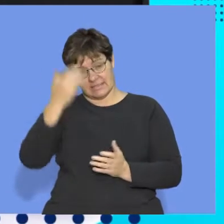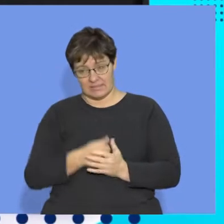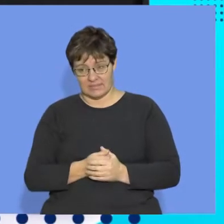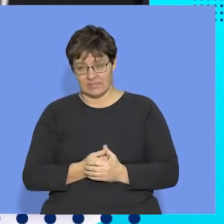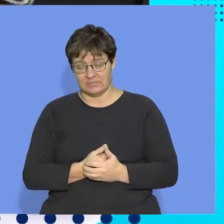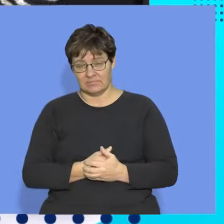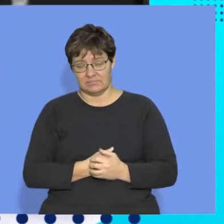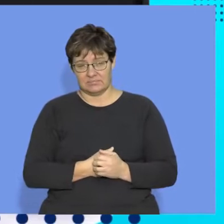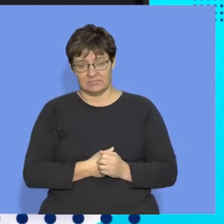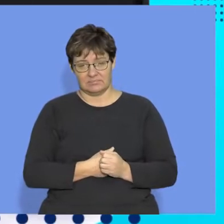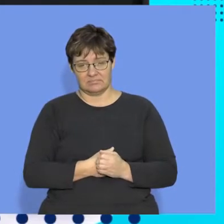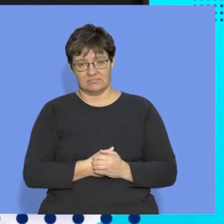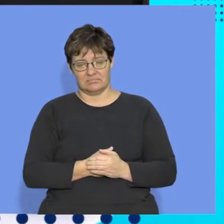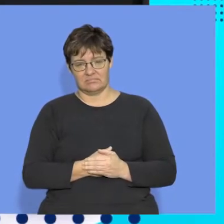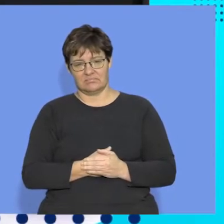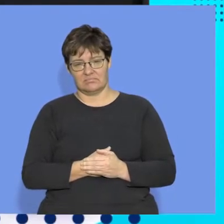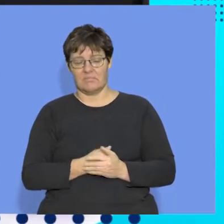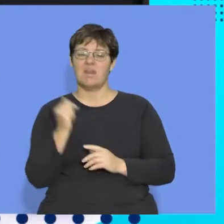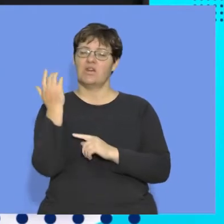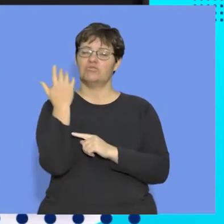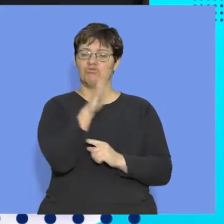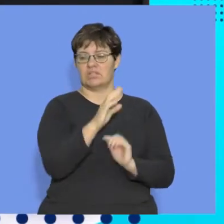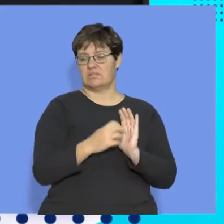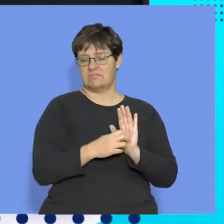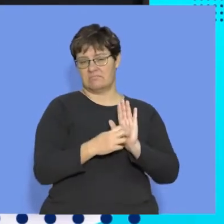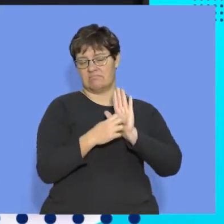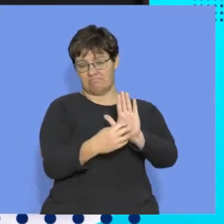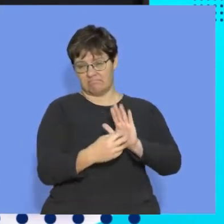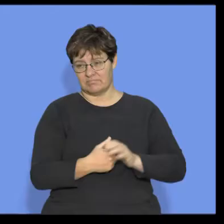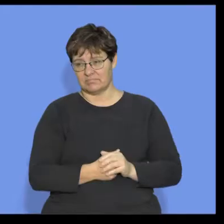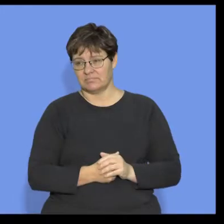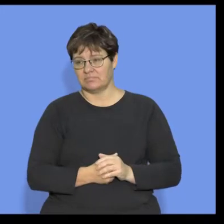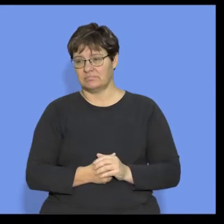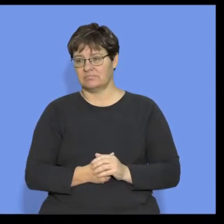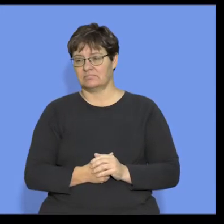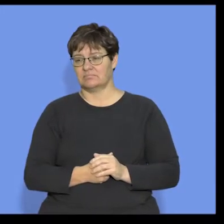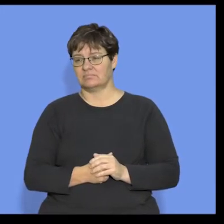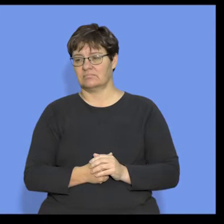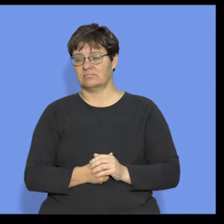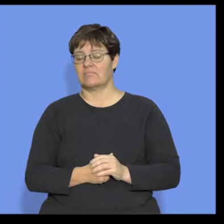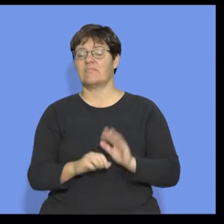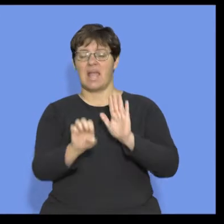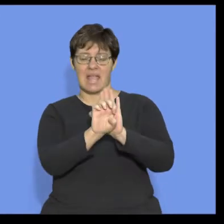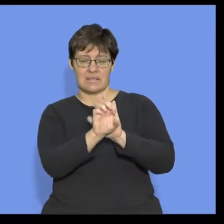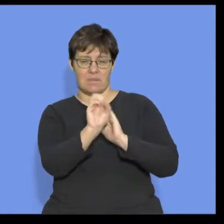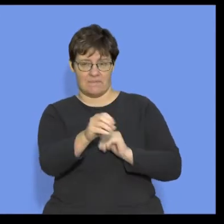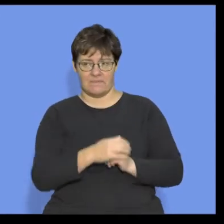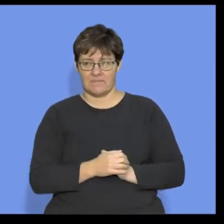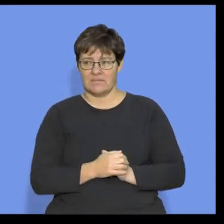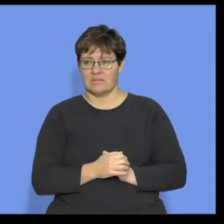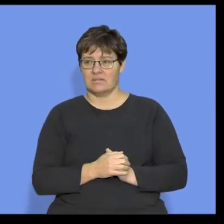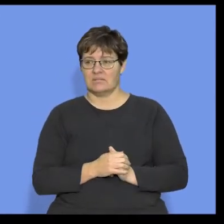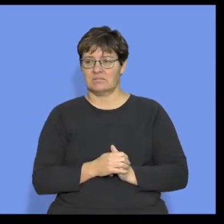an event, tail or head. That's the tree diagram, okay? So now there's an example